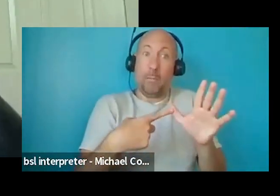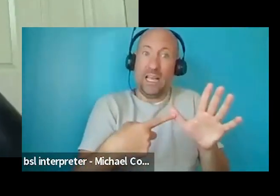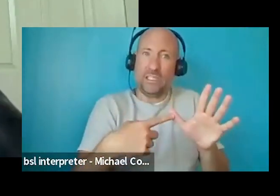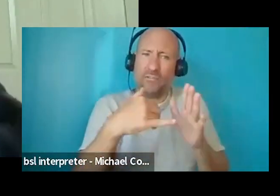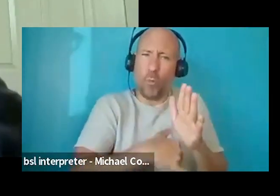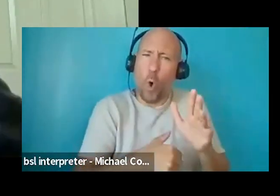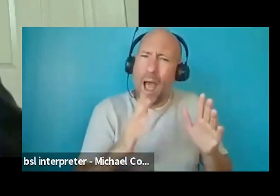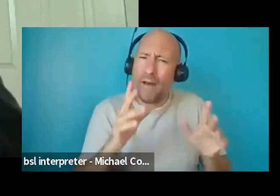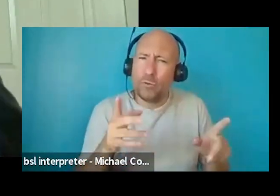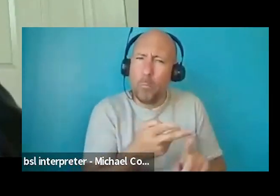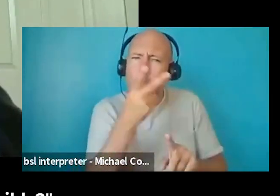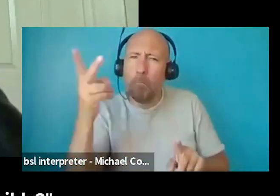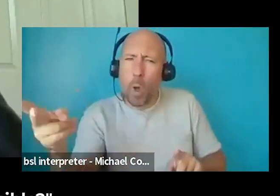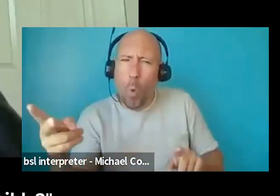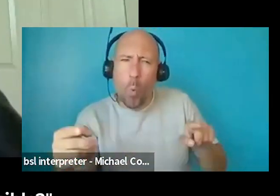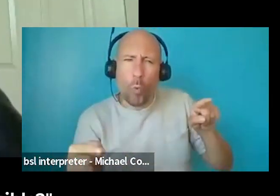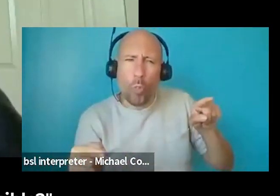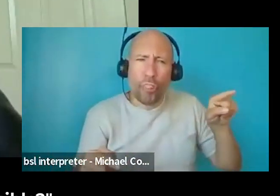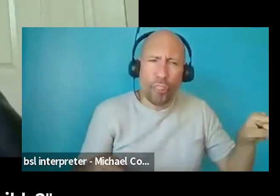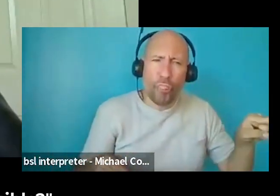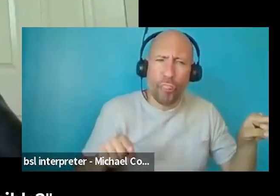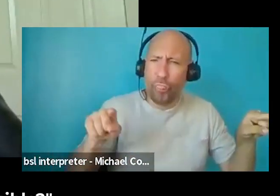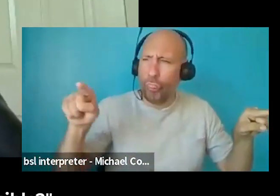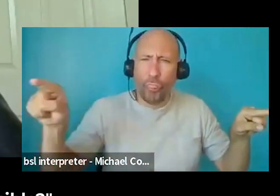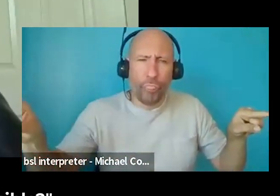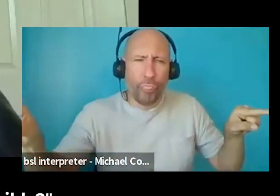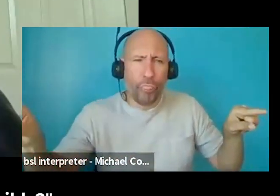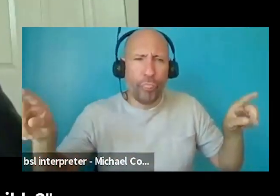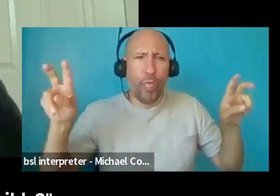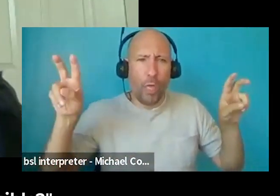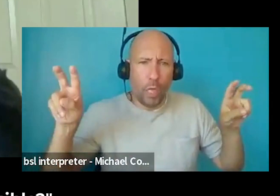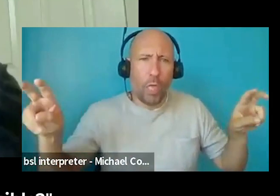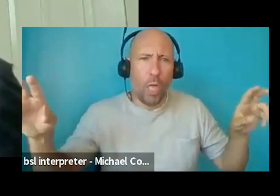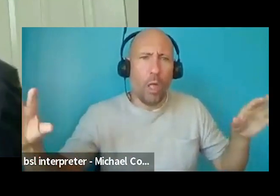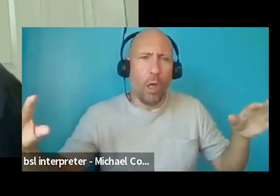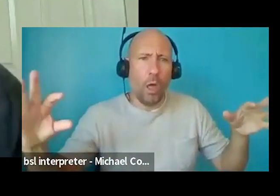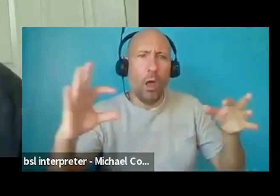English and Italian residencies to make the bilateral exchange possible?